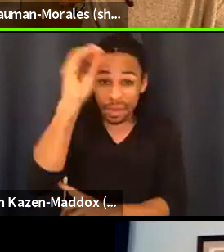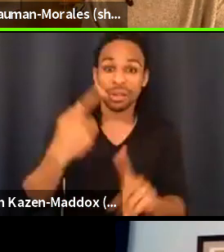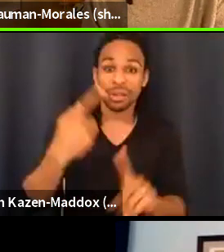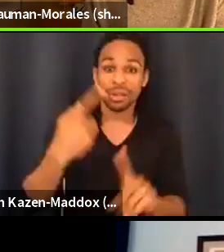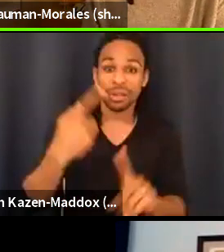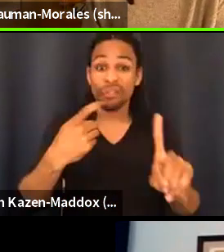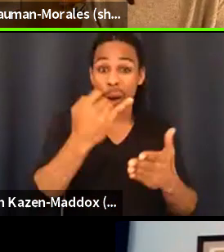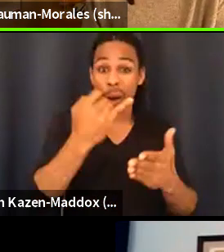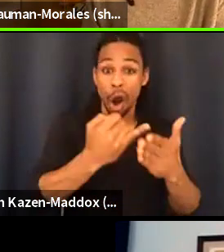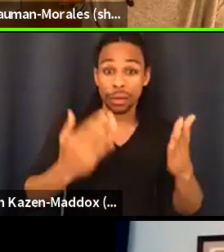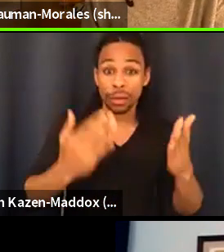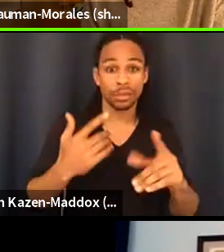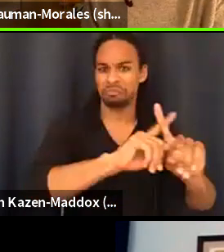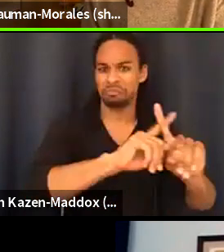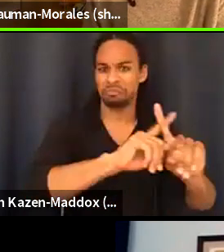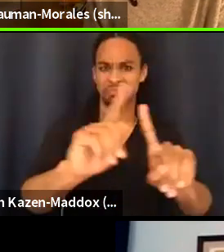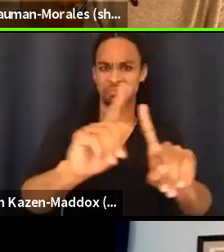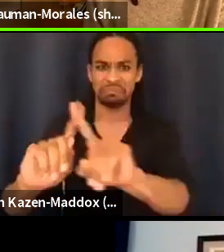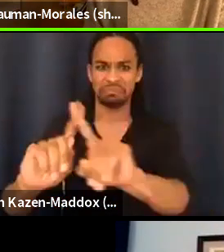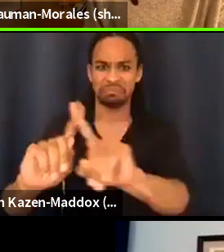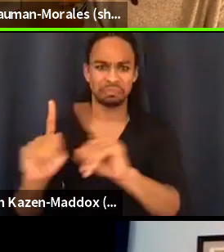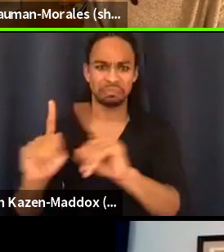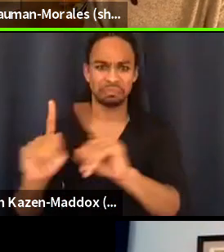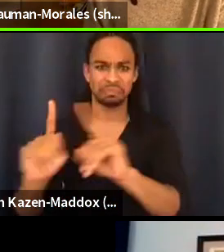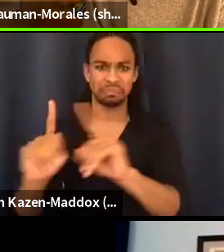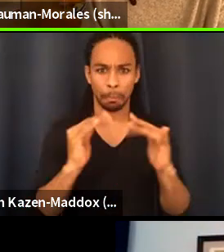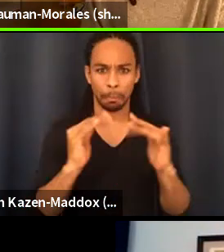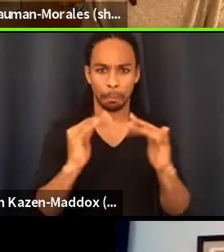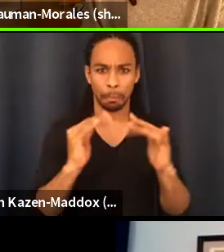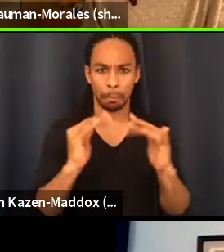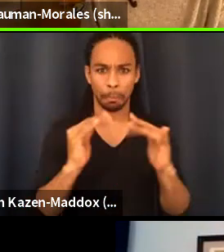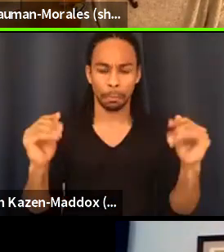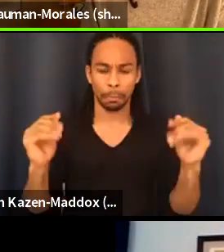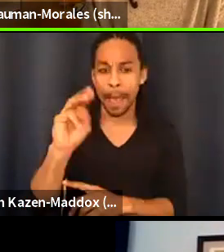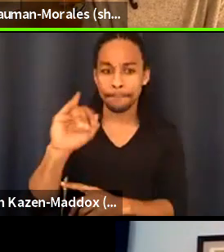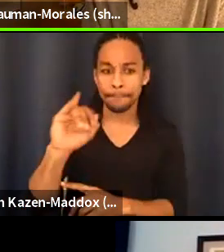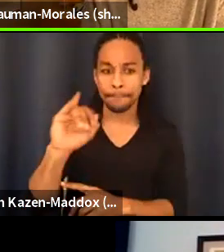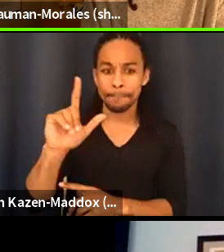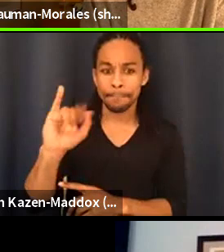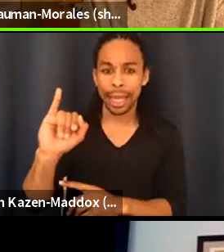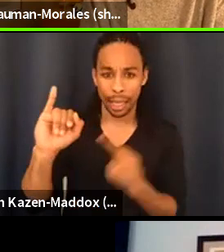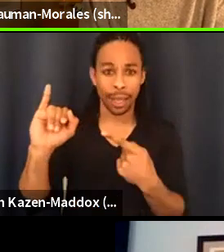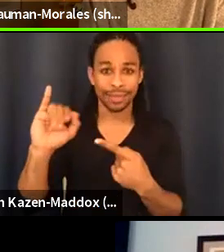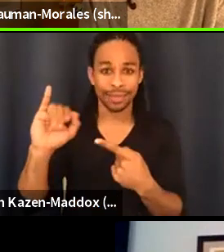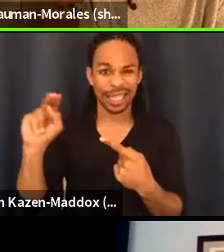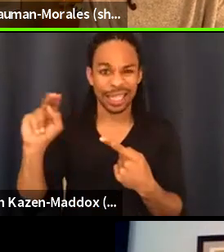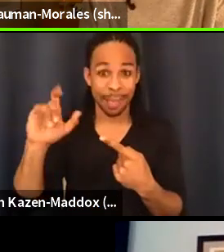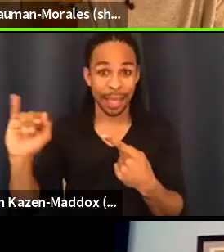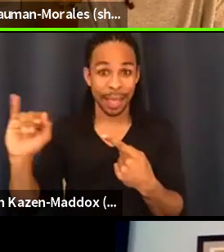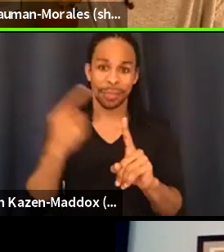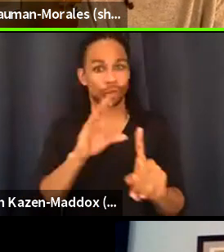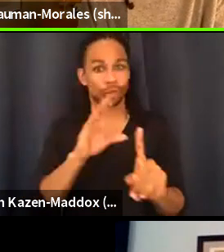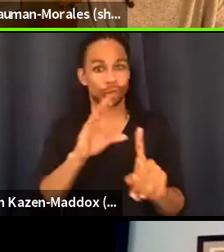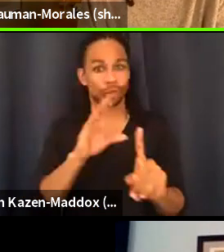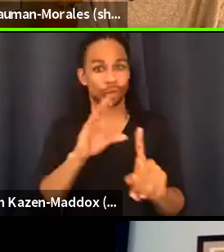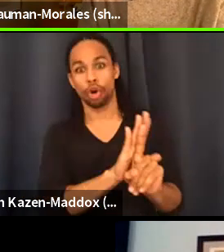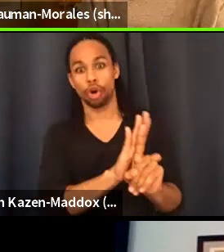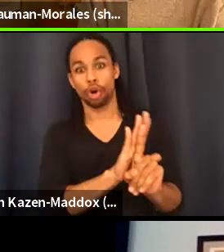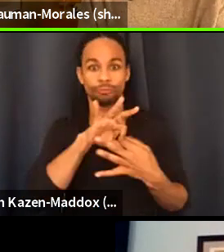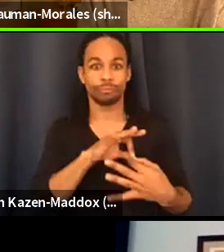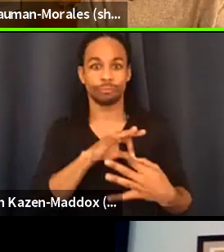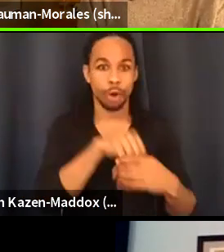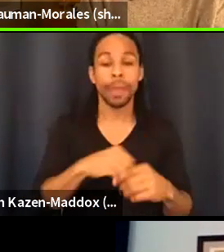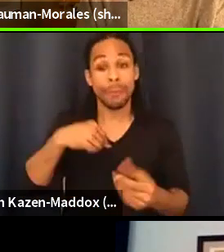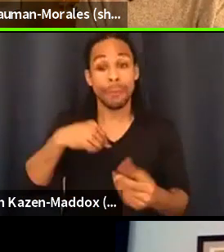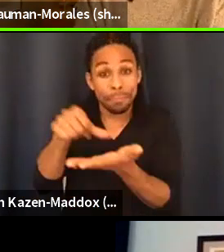that aspect of the document. Thanks, Millie, for being here. For those following along, I'm on page 48 of the Creating